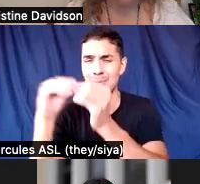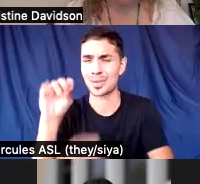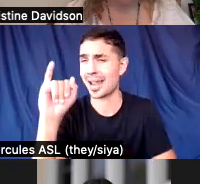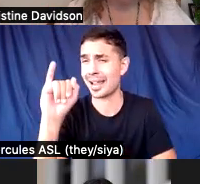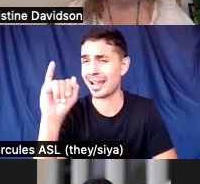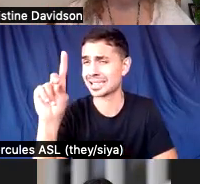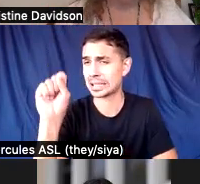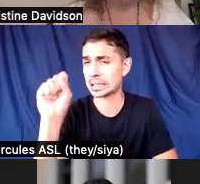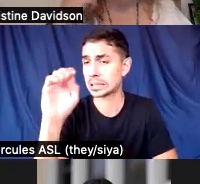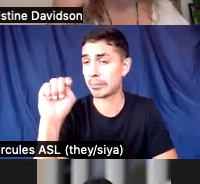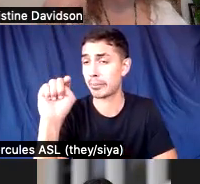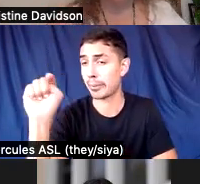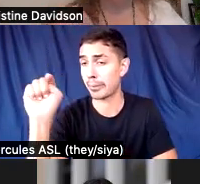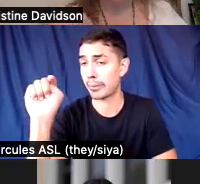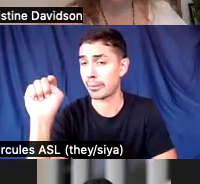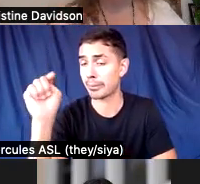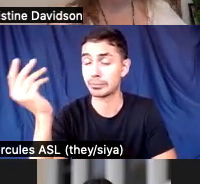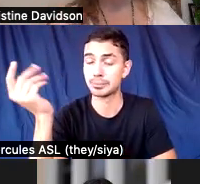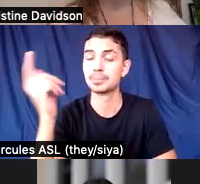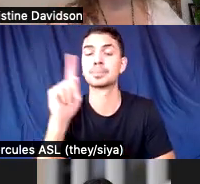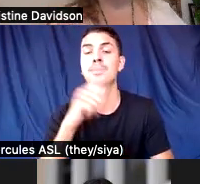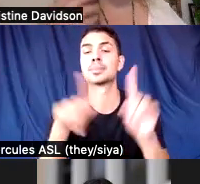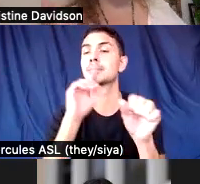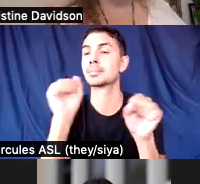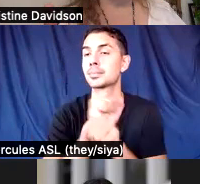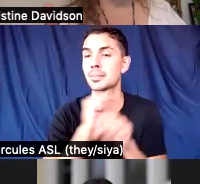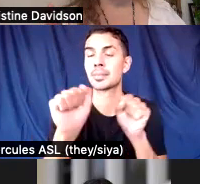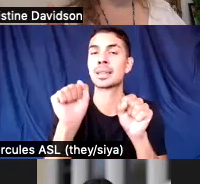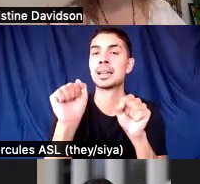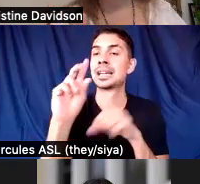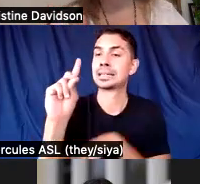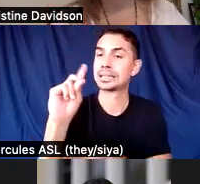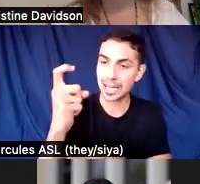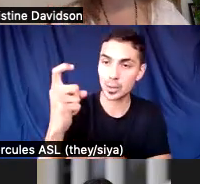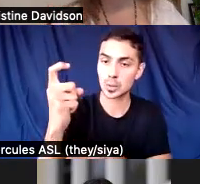it's actually a diagnosable,